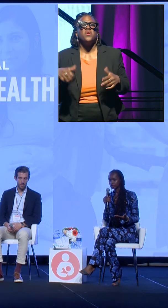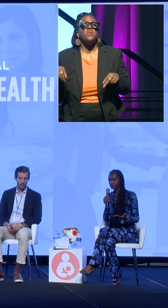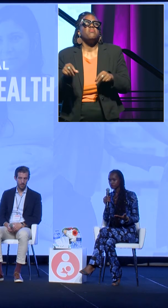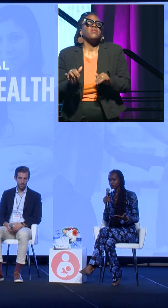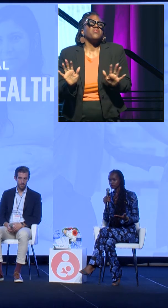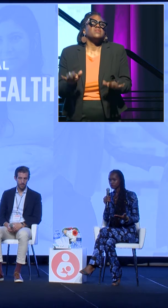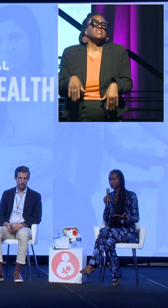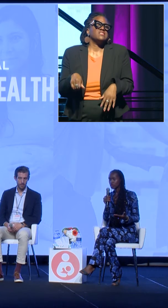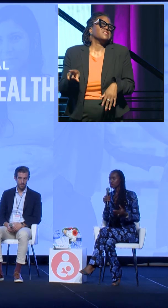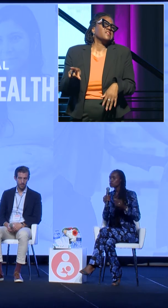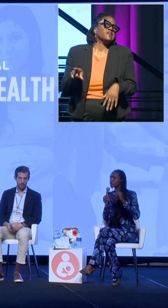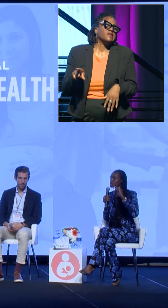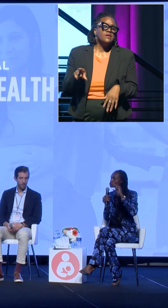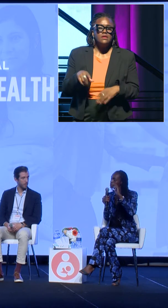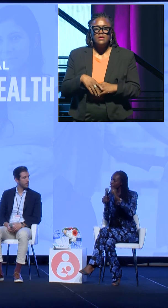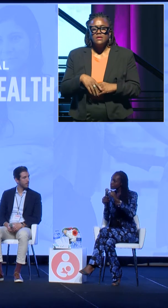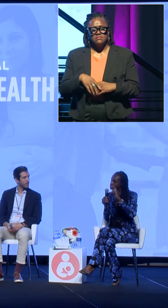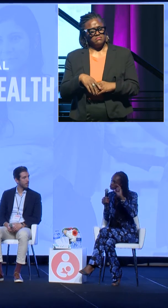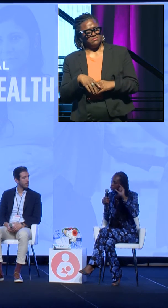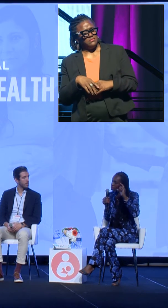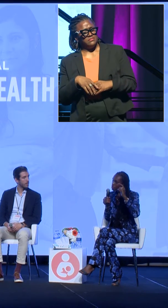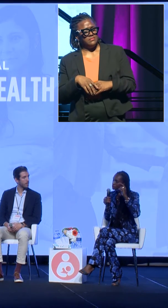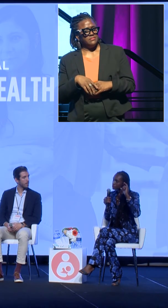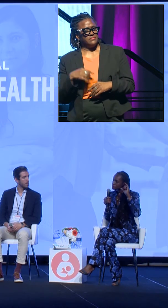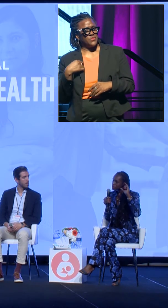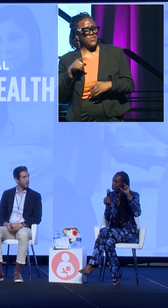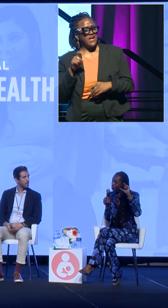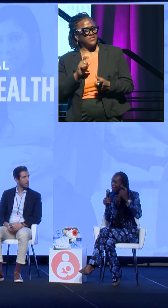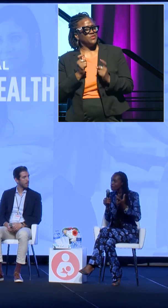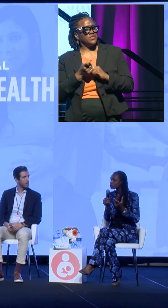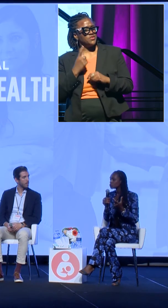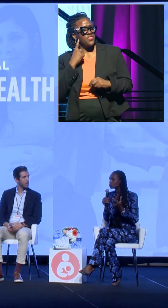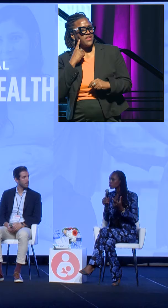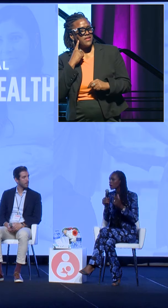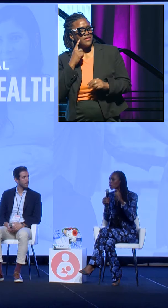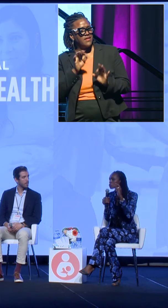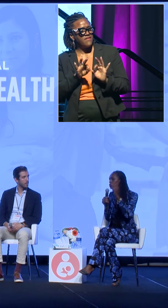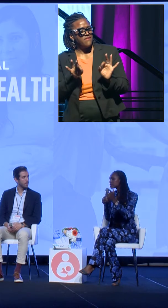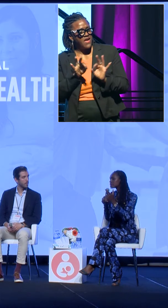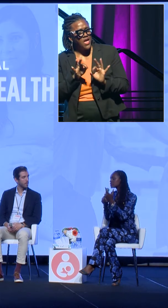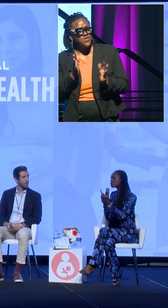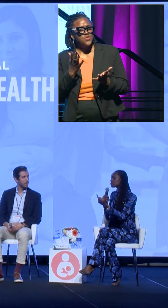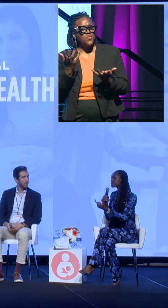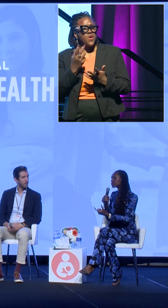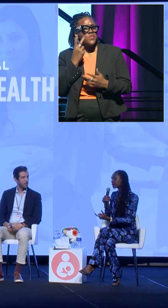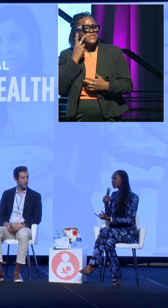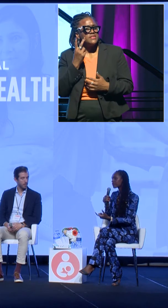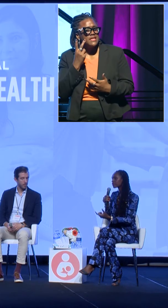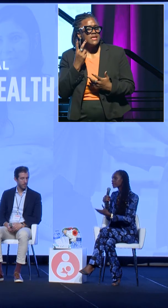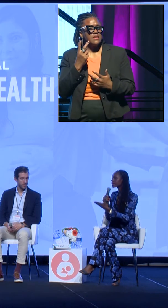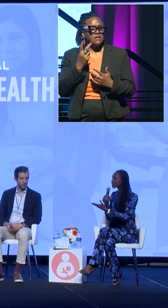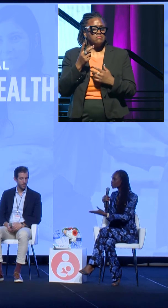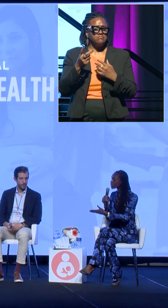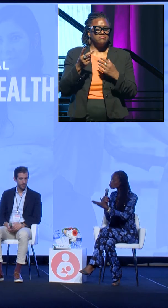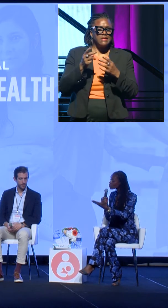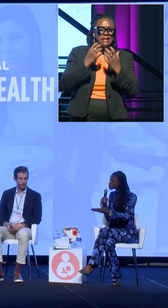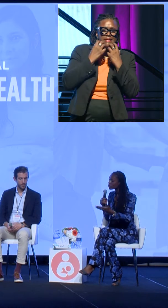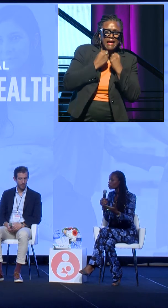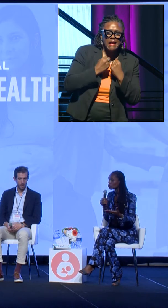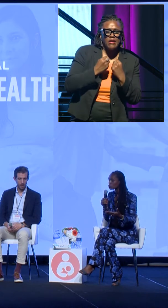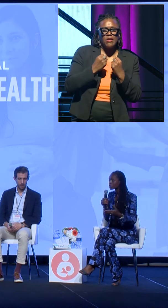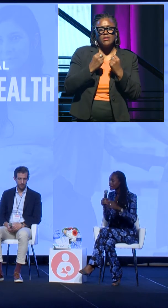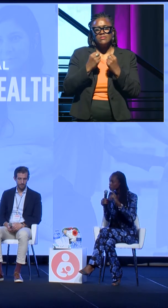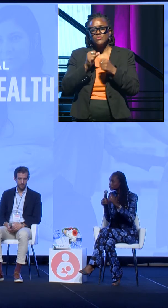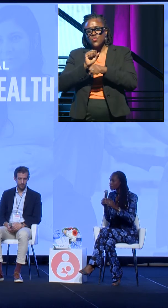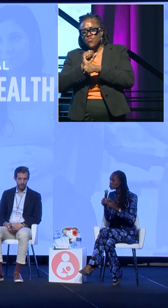it. Right, so we have to rethink about this, the value, what we see in terms of care and work